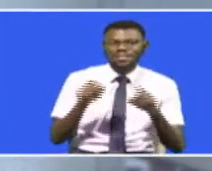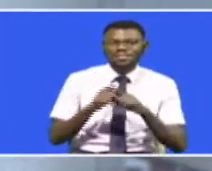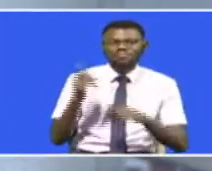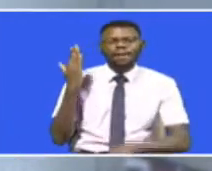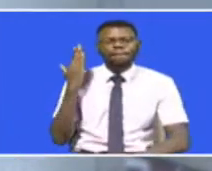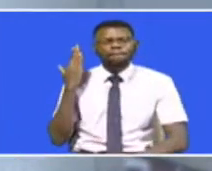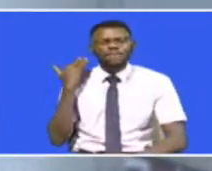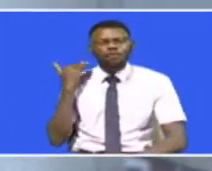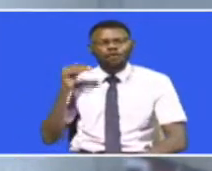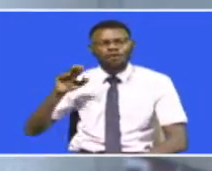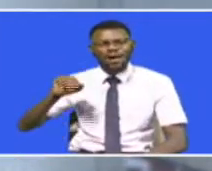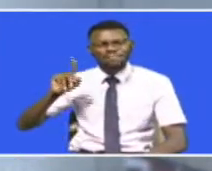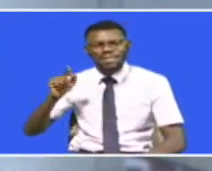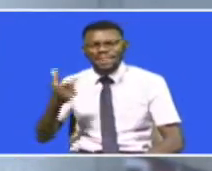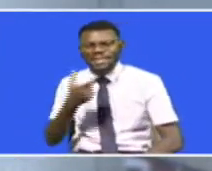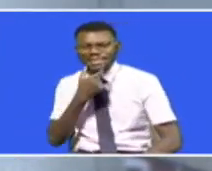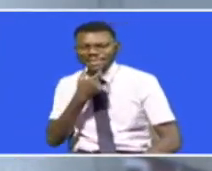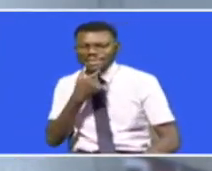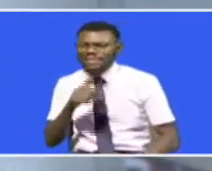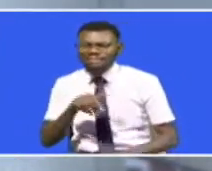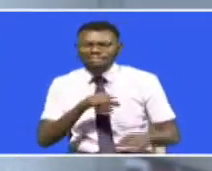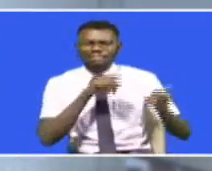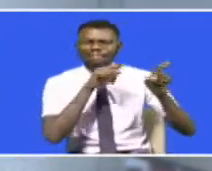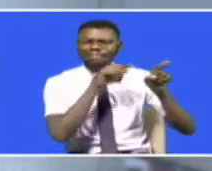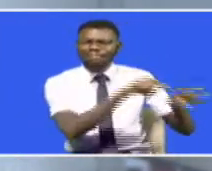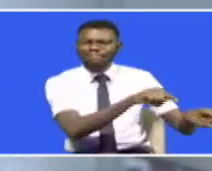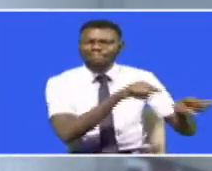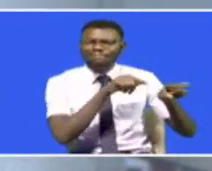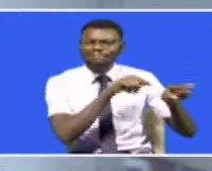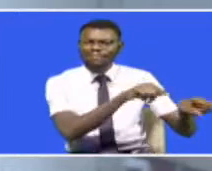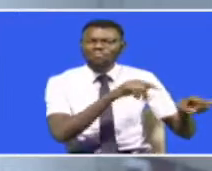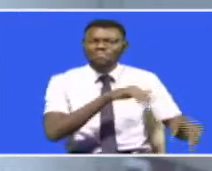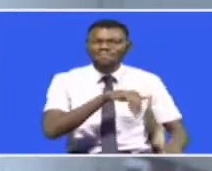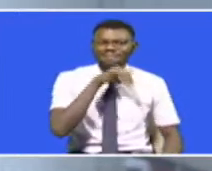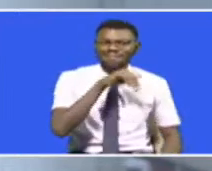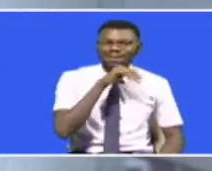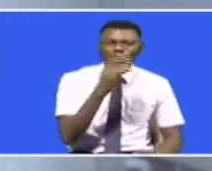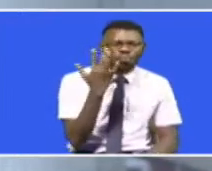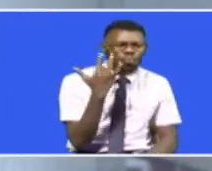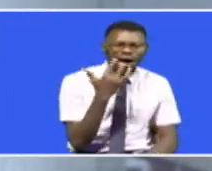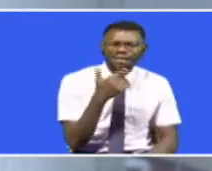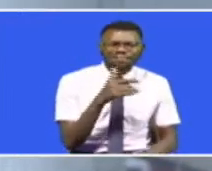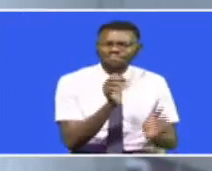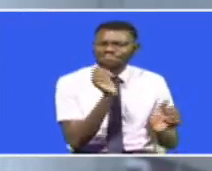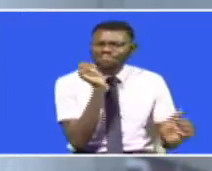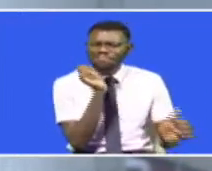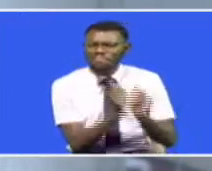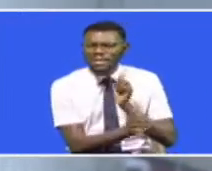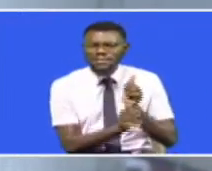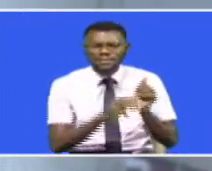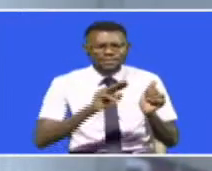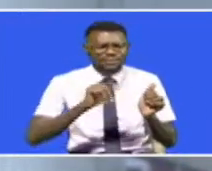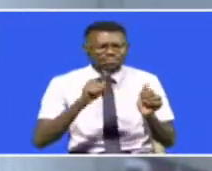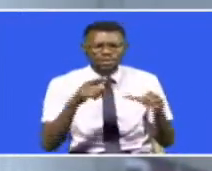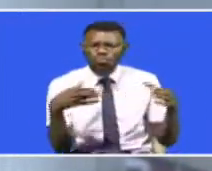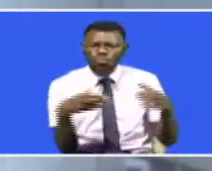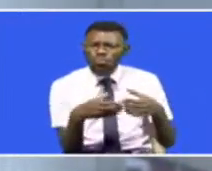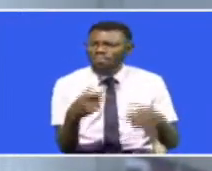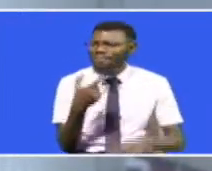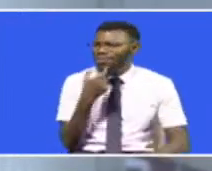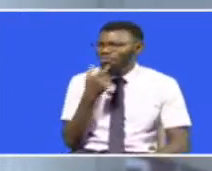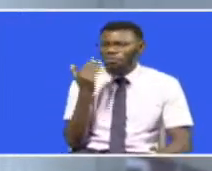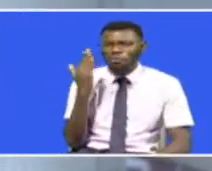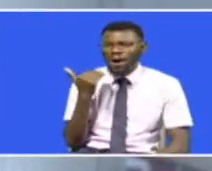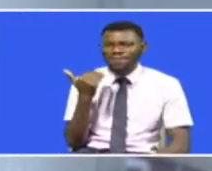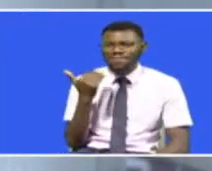have criticized the ODM party leader Raila Odinga for only targeting to punish MPs from their region, yet other